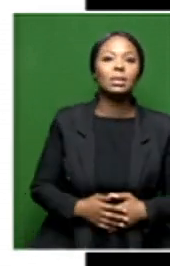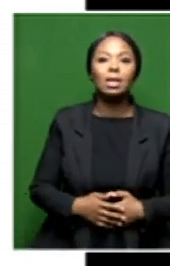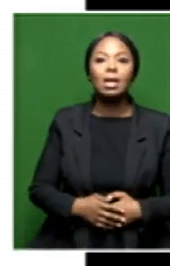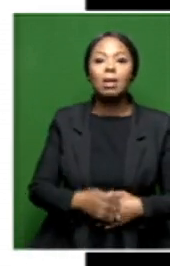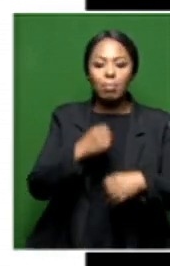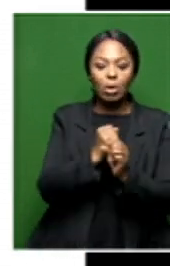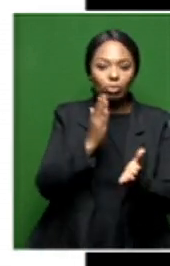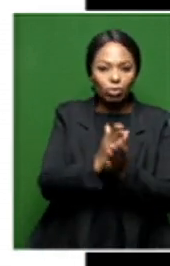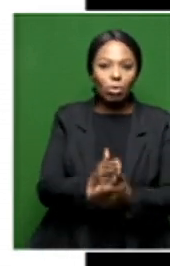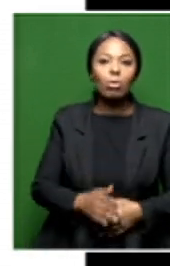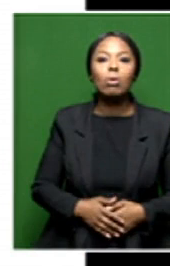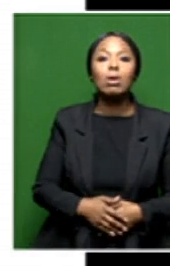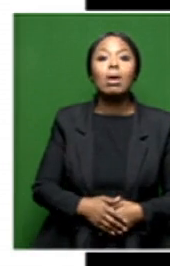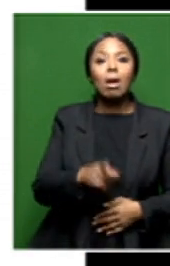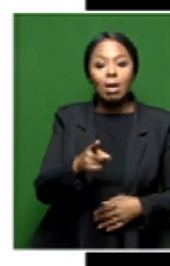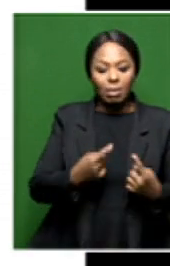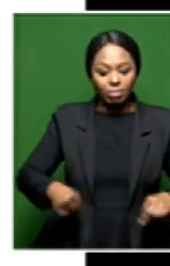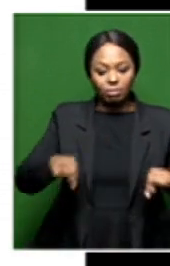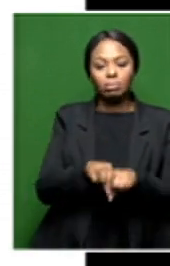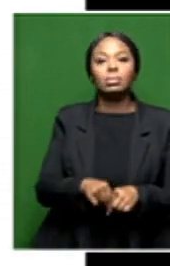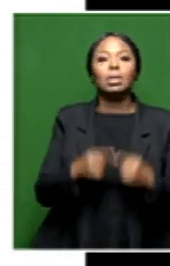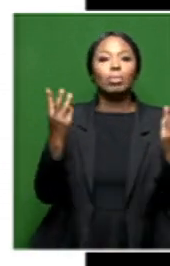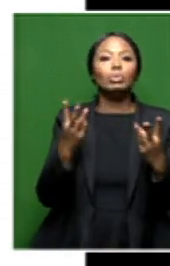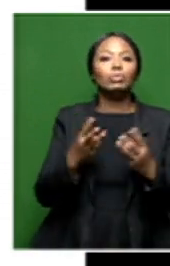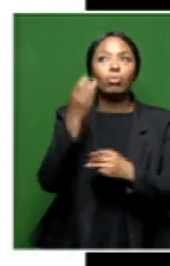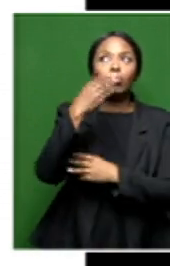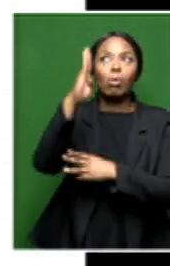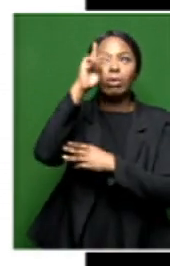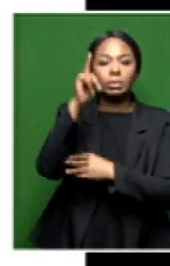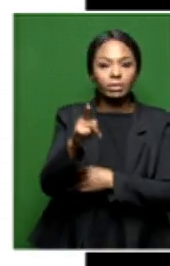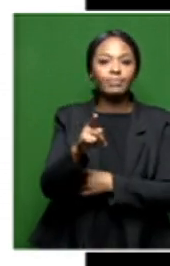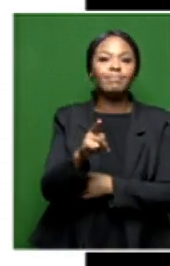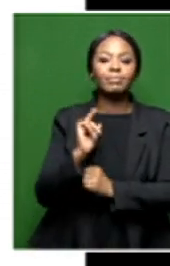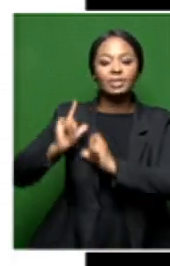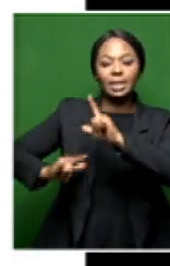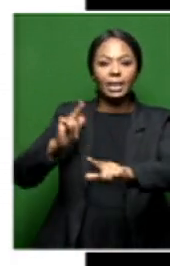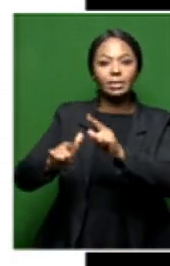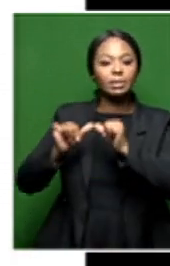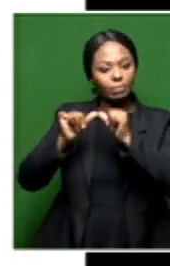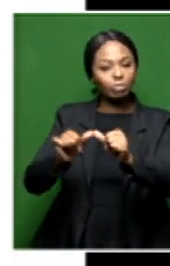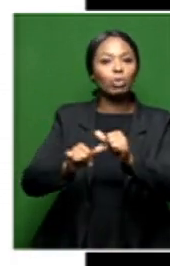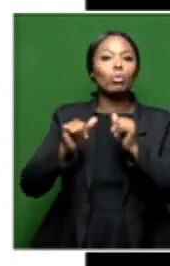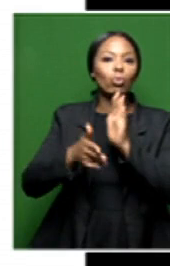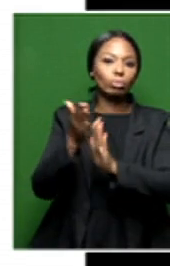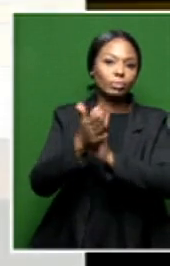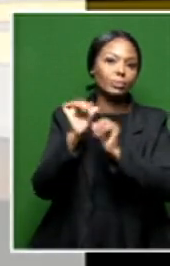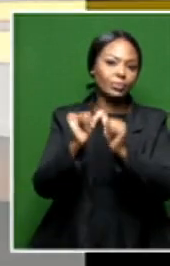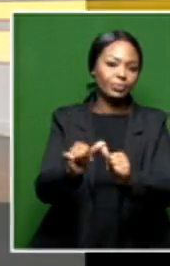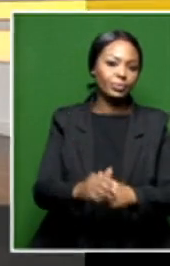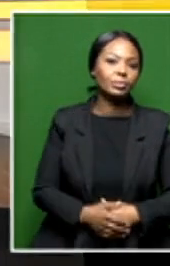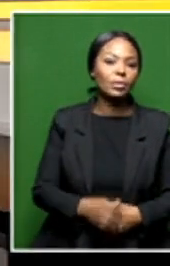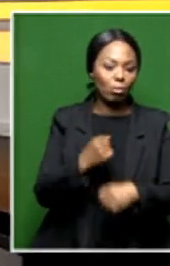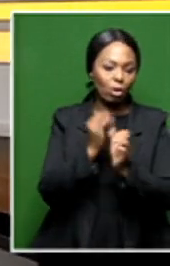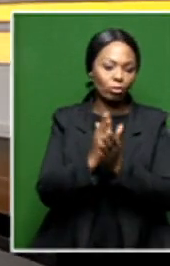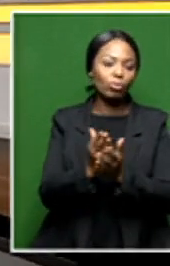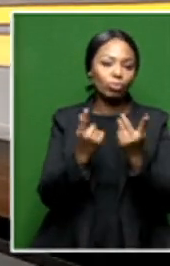as the people of God, continue to actually make his legacy a living reality. Well, is there a limit as